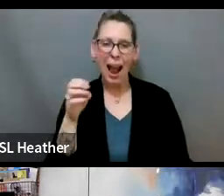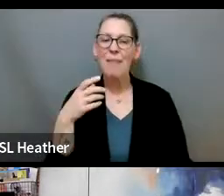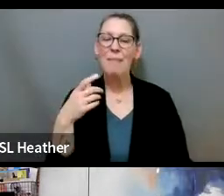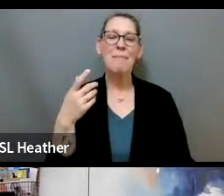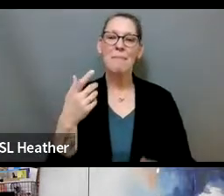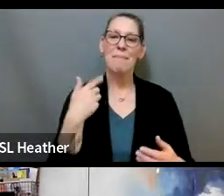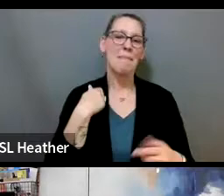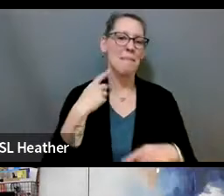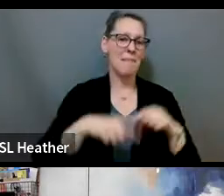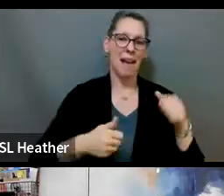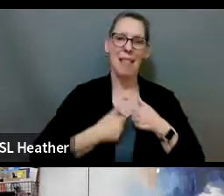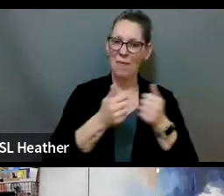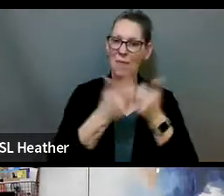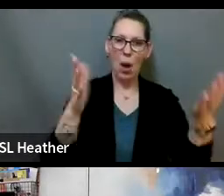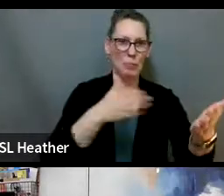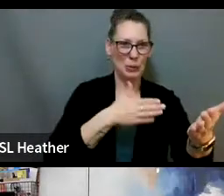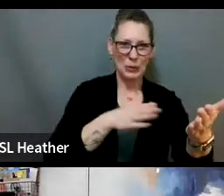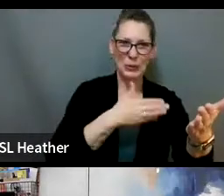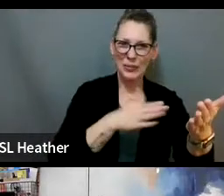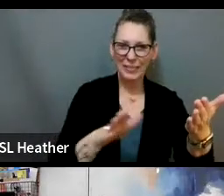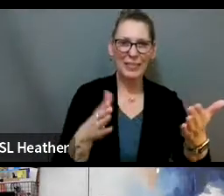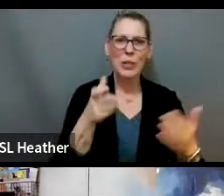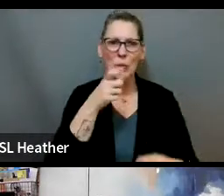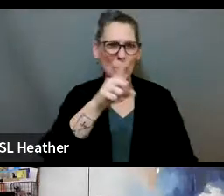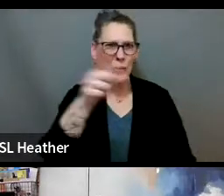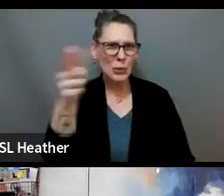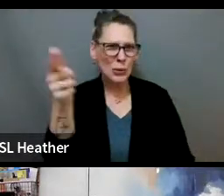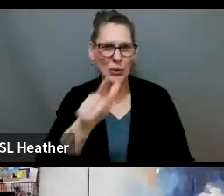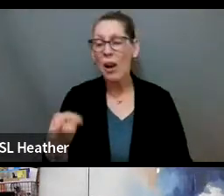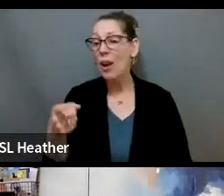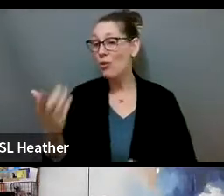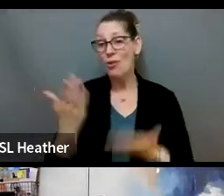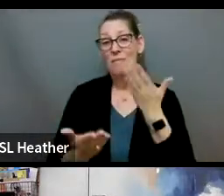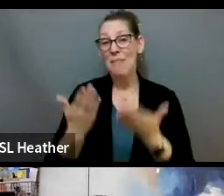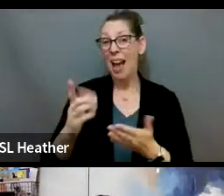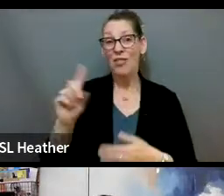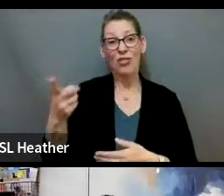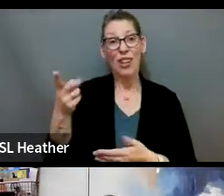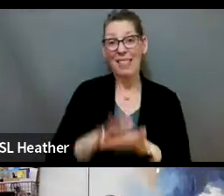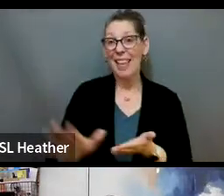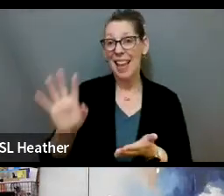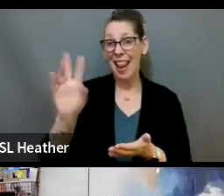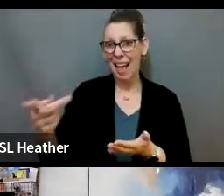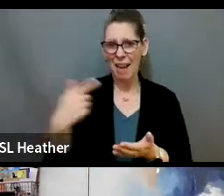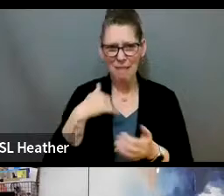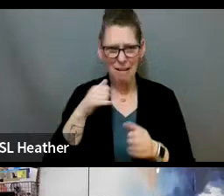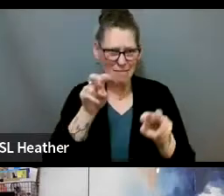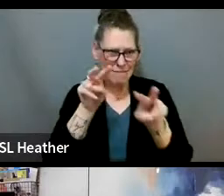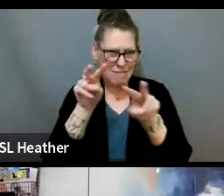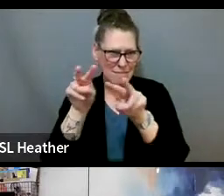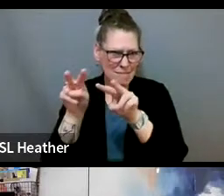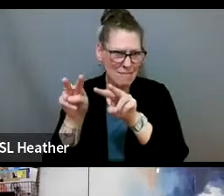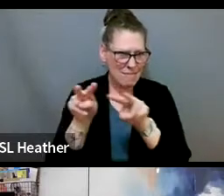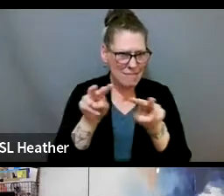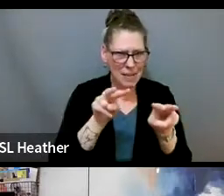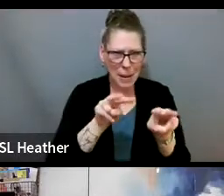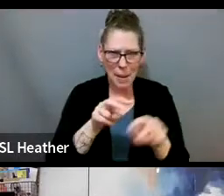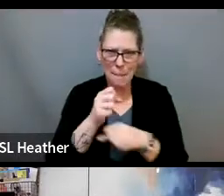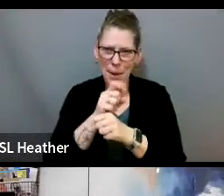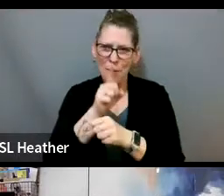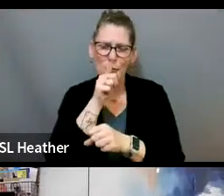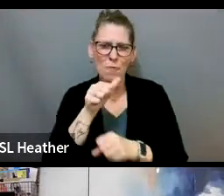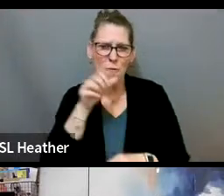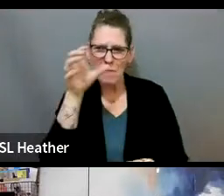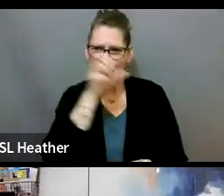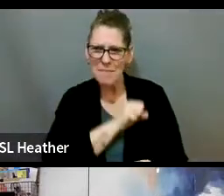and who hasn't. Well, you might have just batted cleanup for us. I'm looking closely to see if there's anybody else